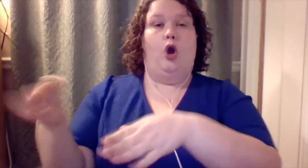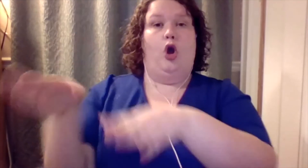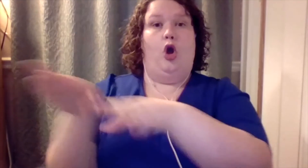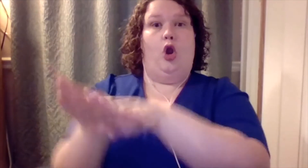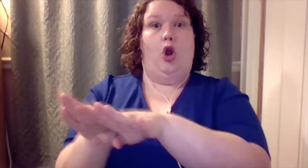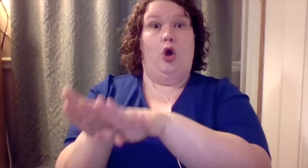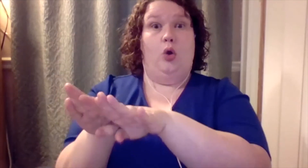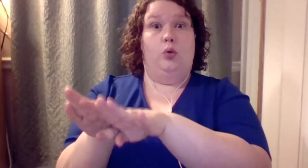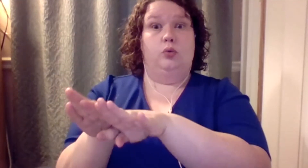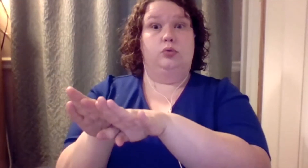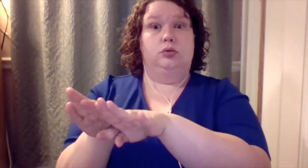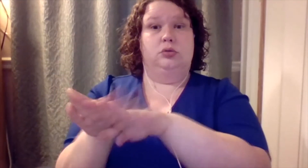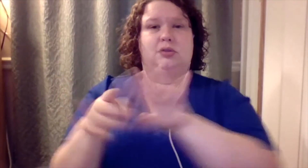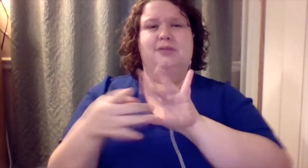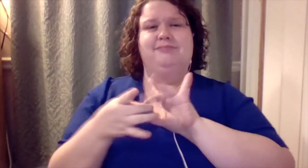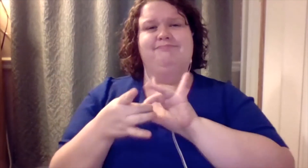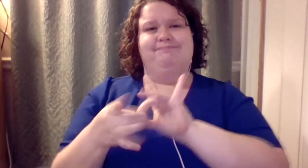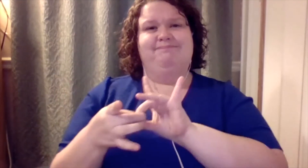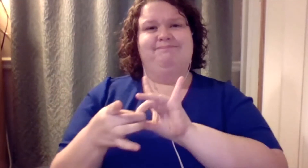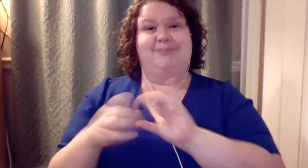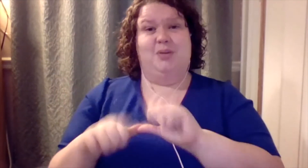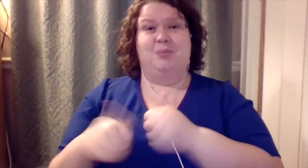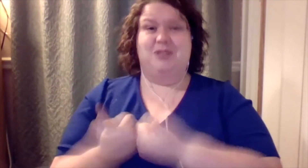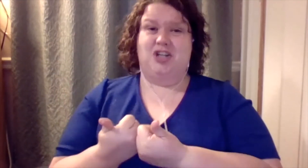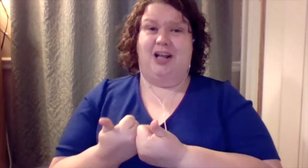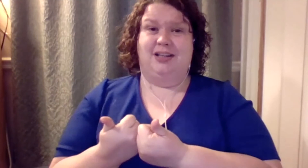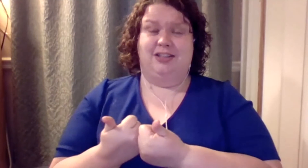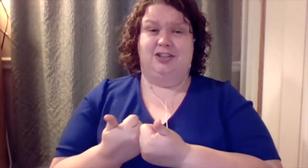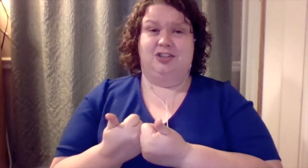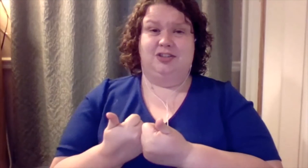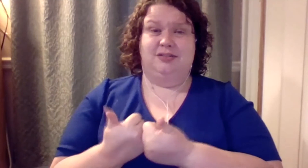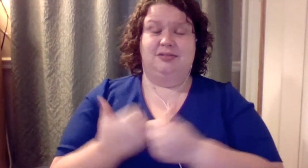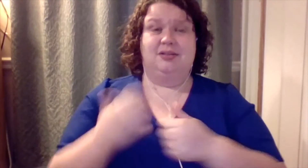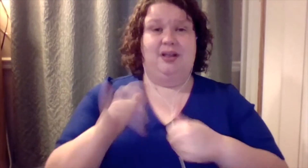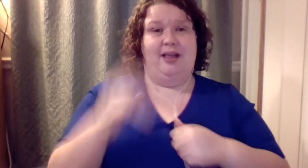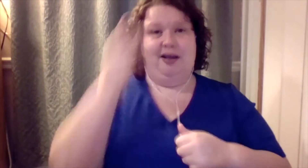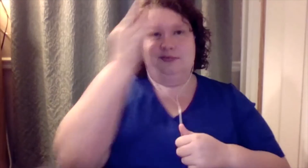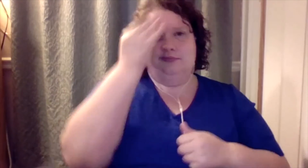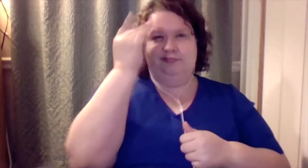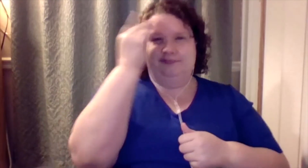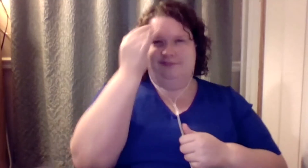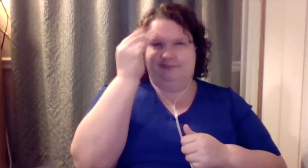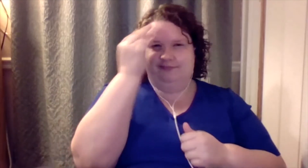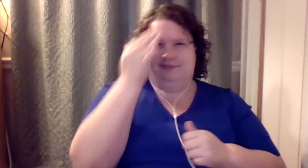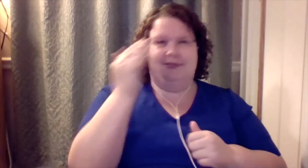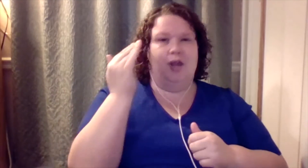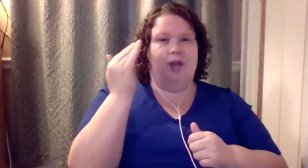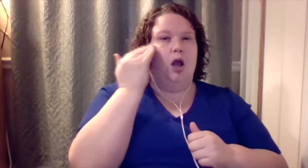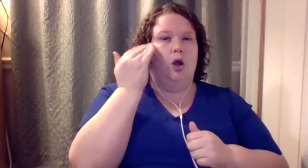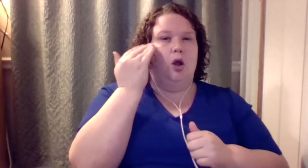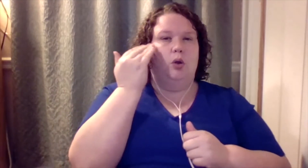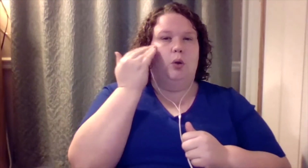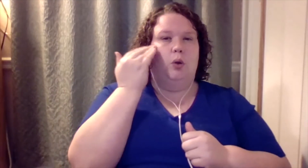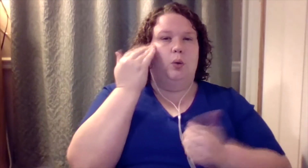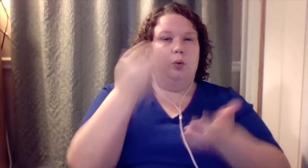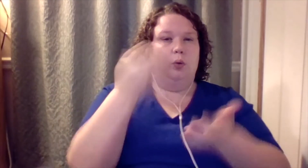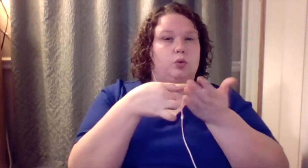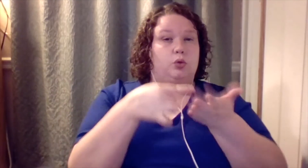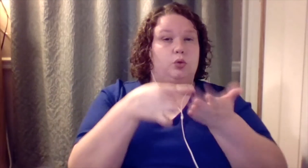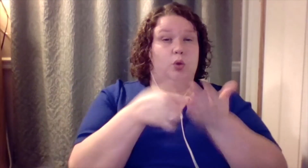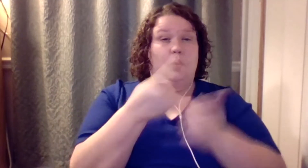attachment and challenge with that. So that's what's going on in my brain. Is I know we're talking about doing away with one or